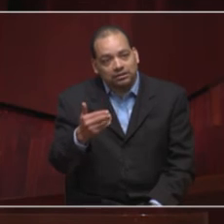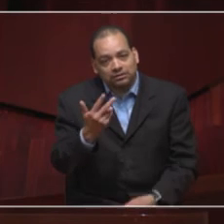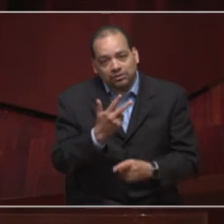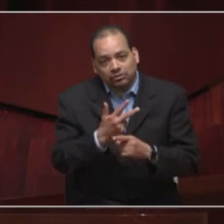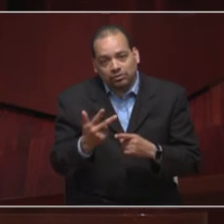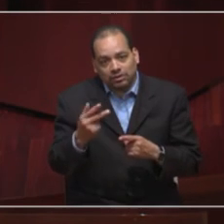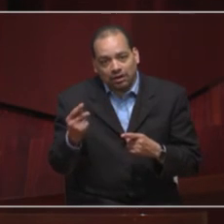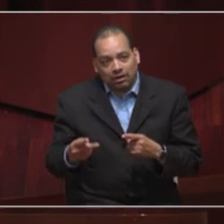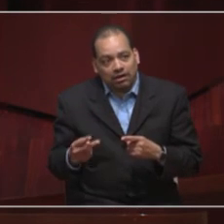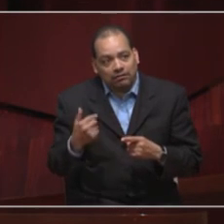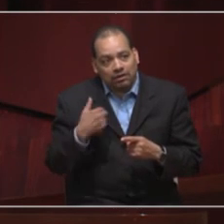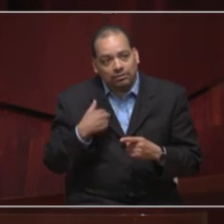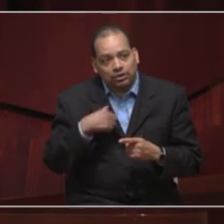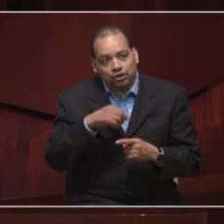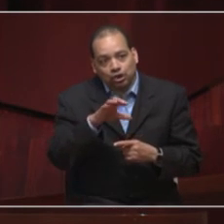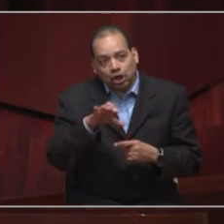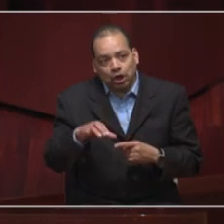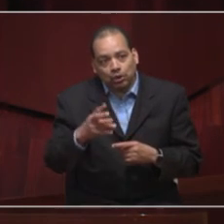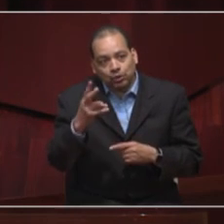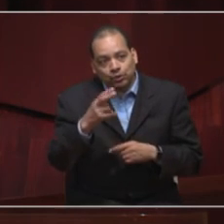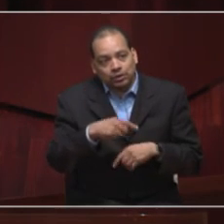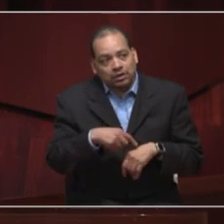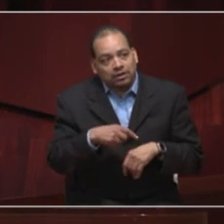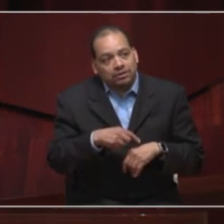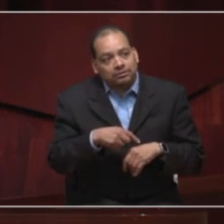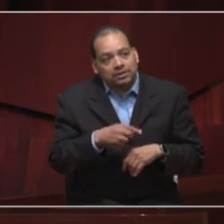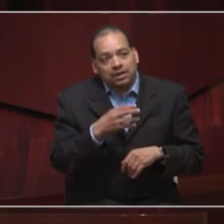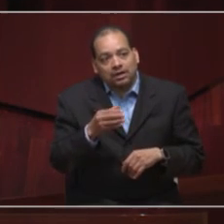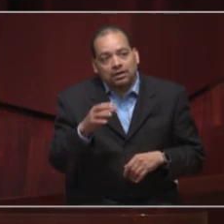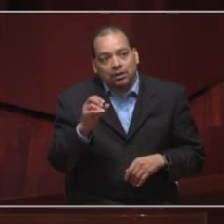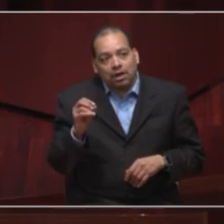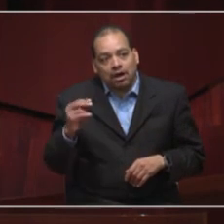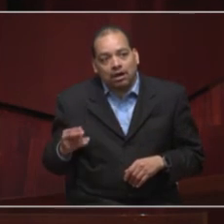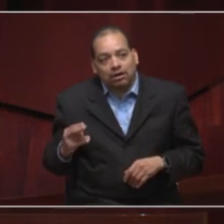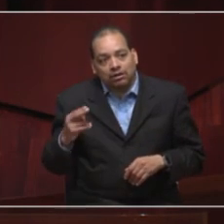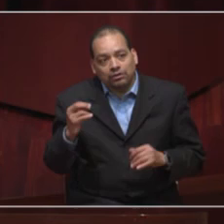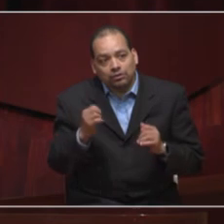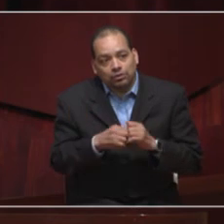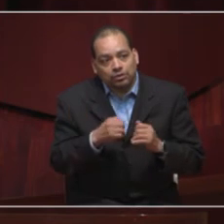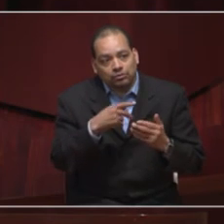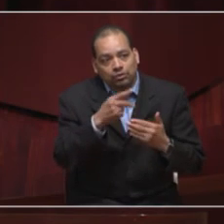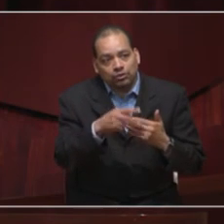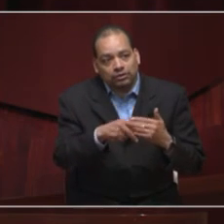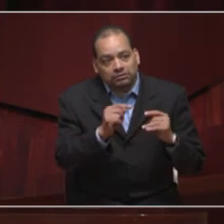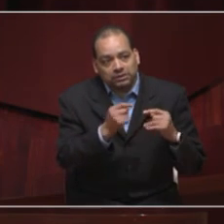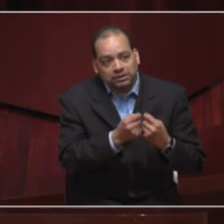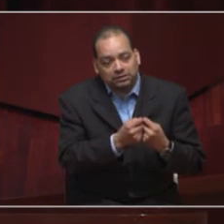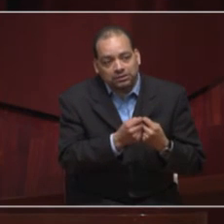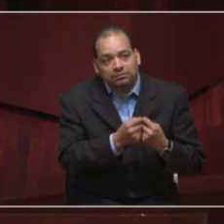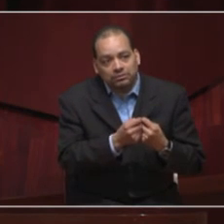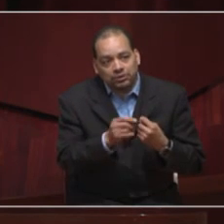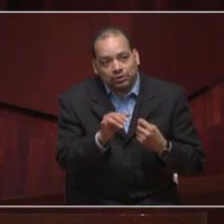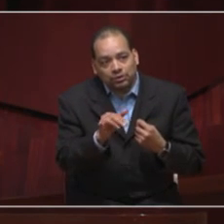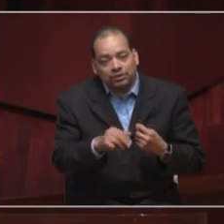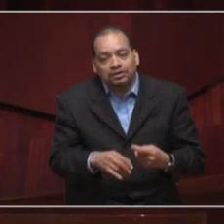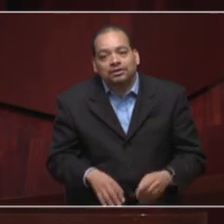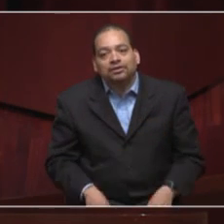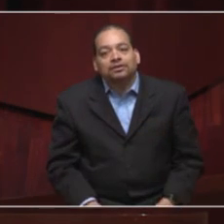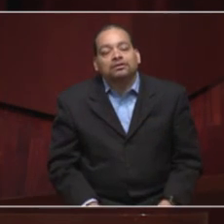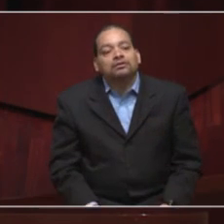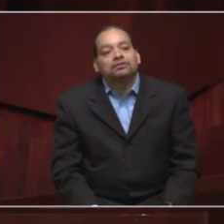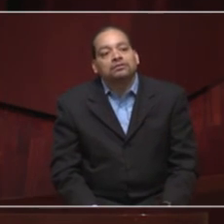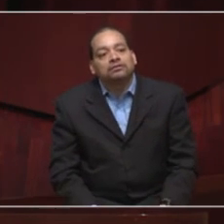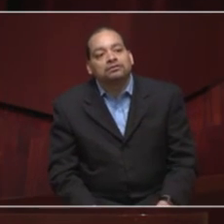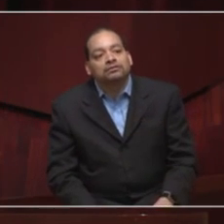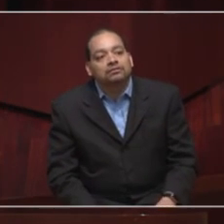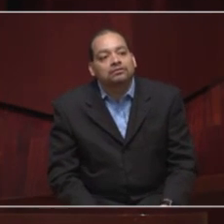in Chicago twice and Dayton on our program review team, examining our record centers there. So I'm going to be a little bit out of pocket for